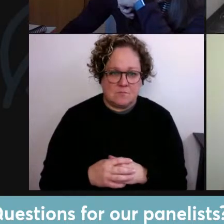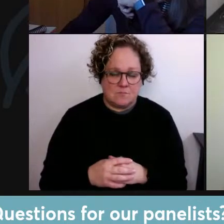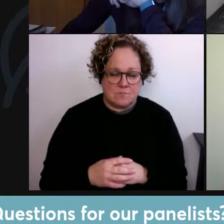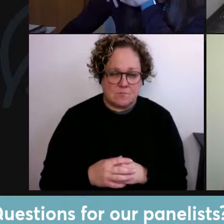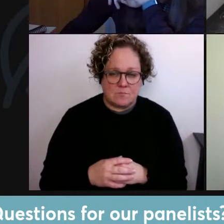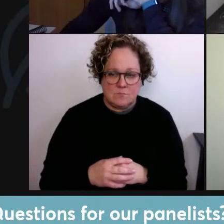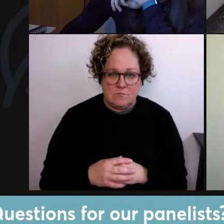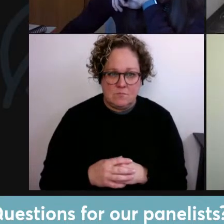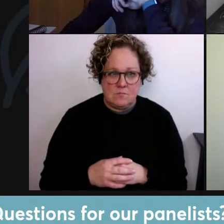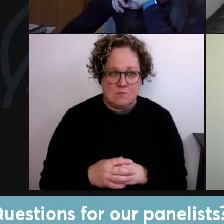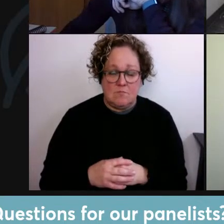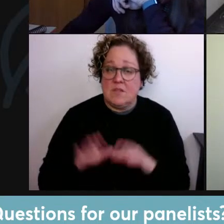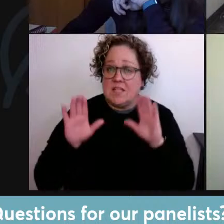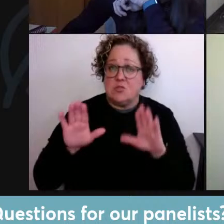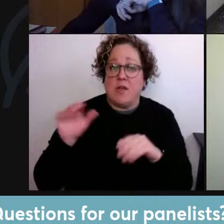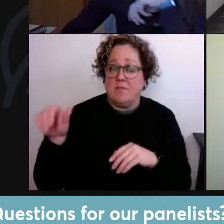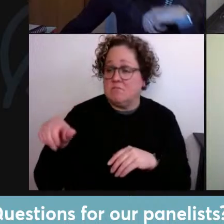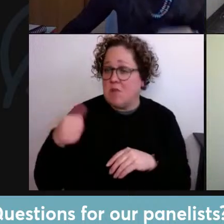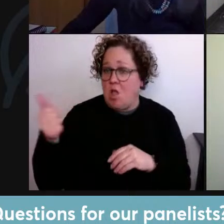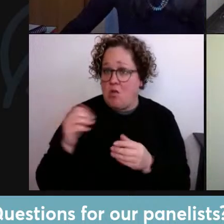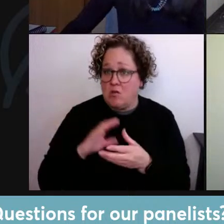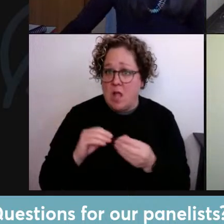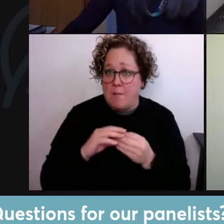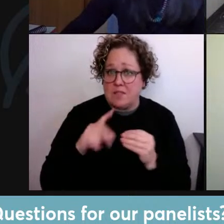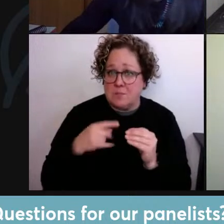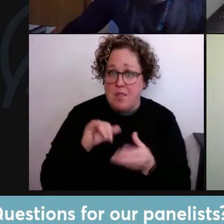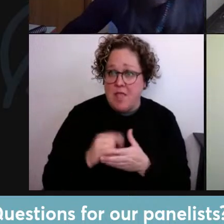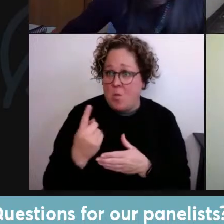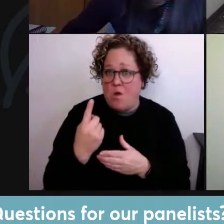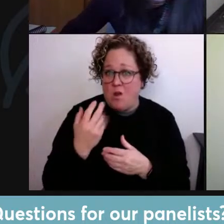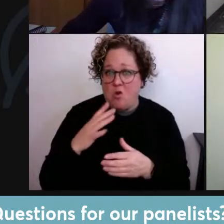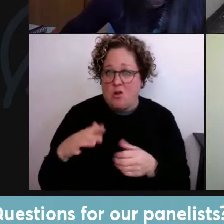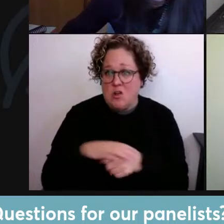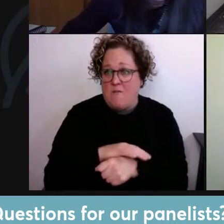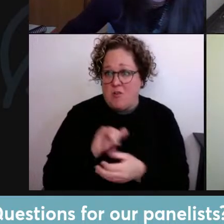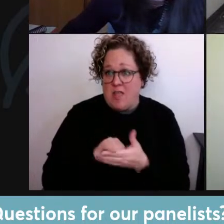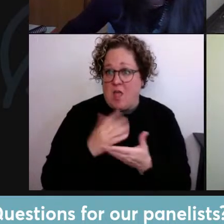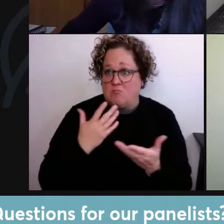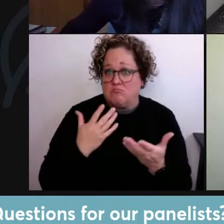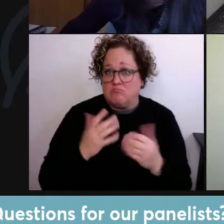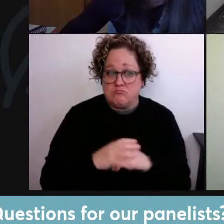That's great. Anyone else want to weigh in on this one, or did we get cover that?